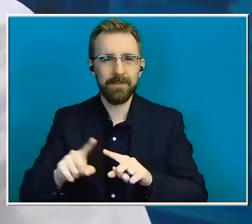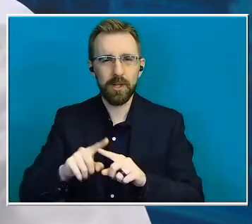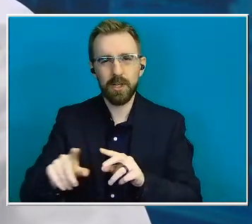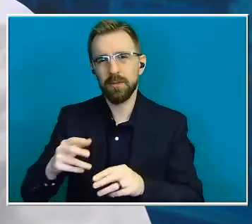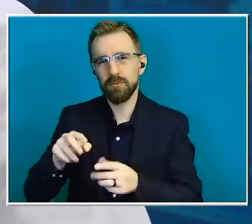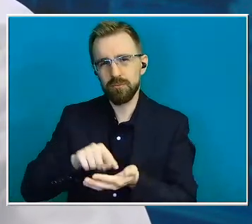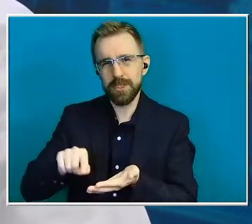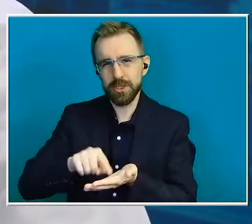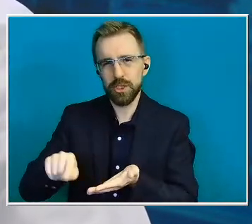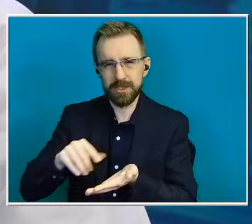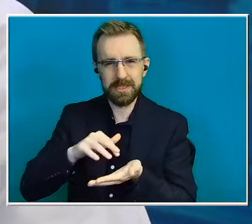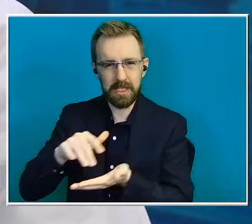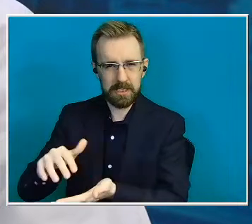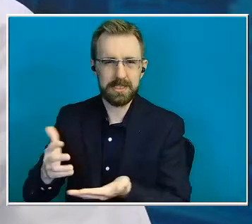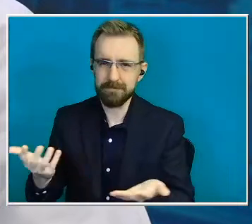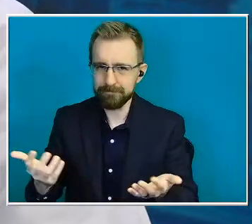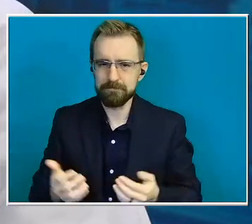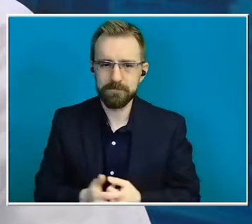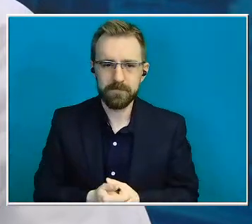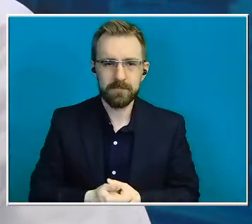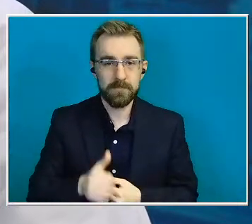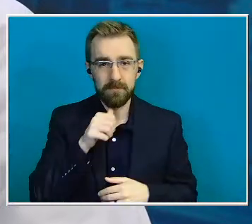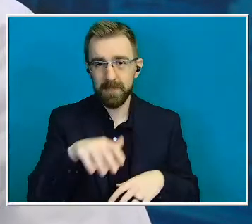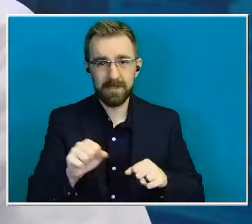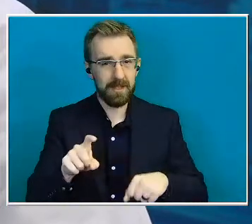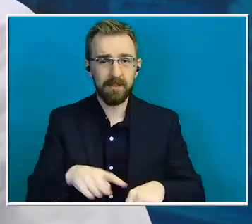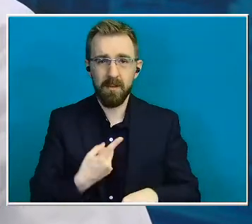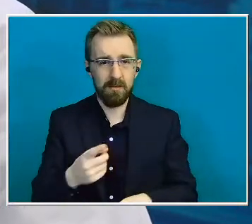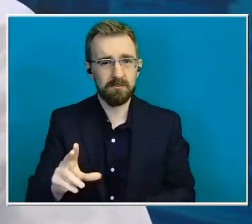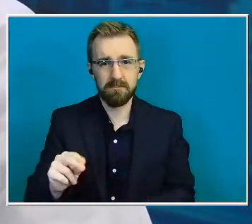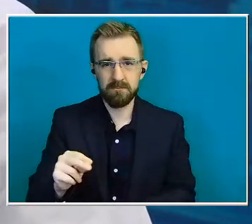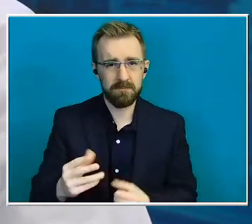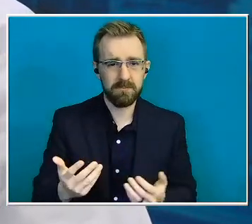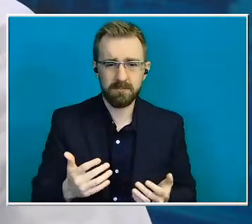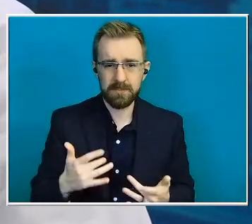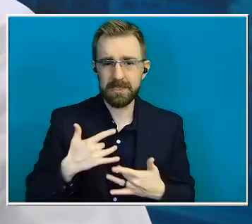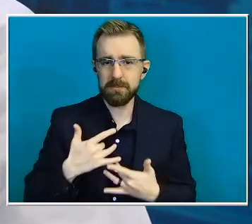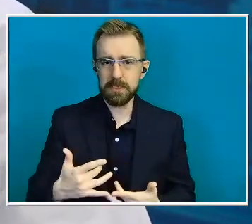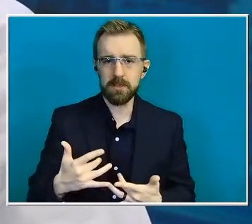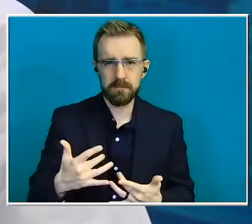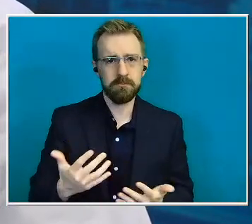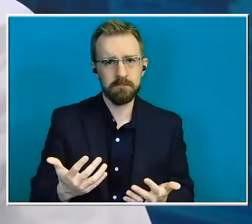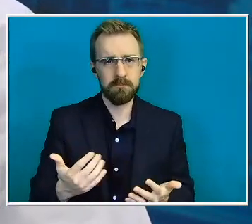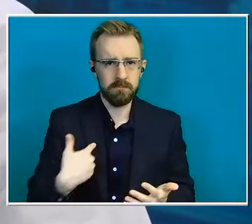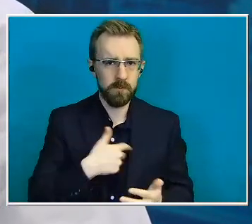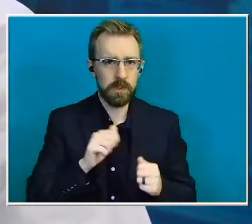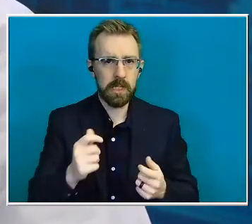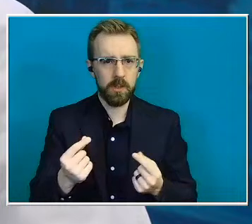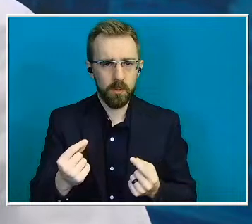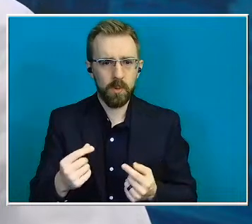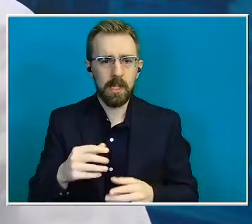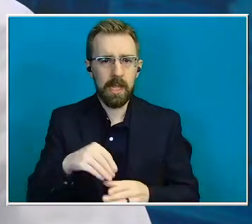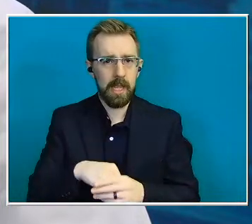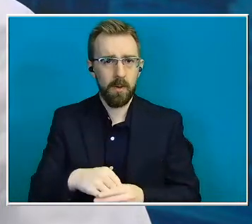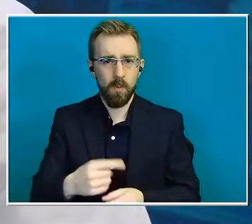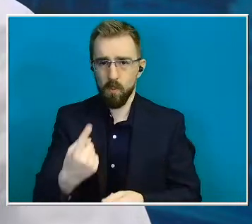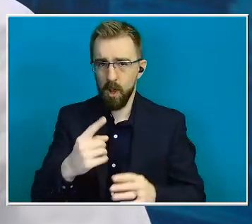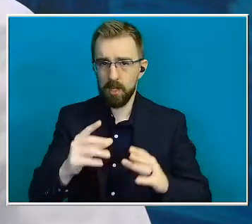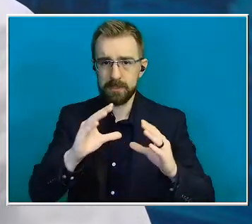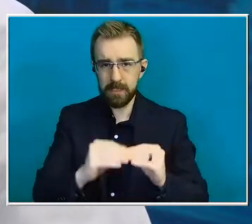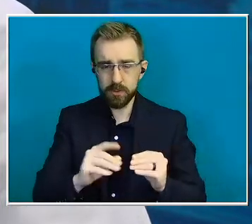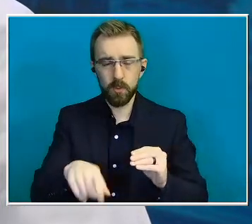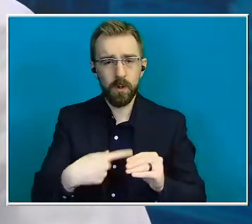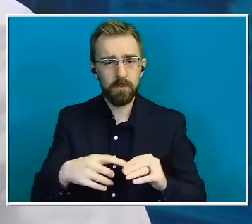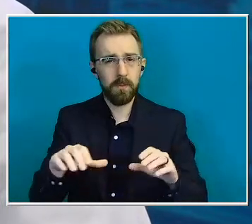Okay. Doesn't take very long. Typically, we can do it in a session. When we're doing our nutrition